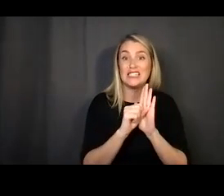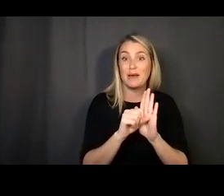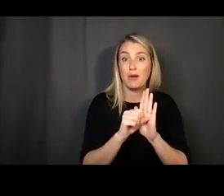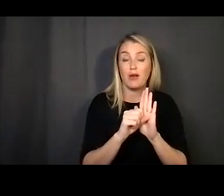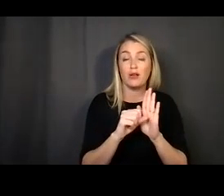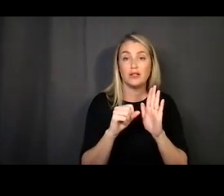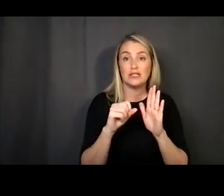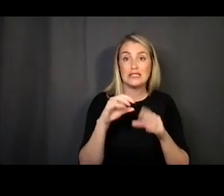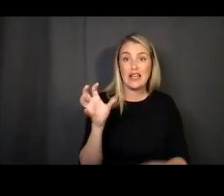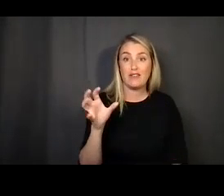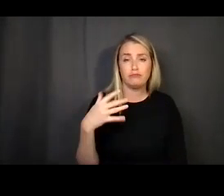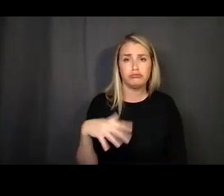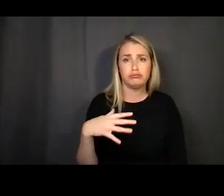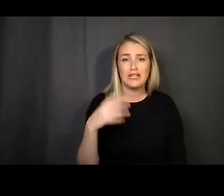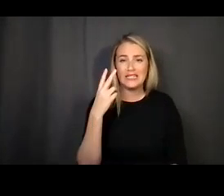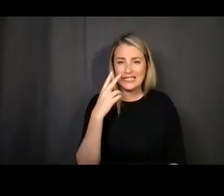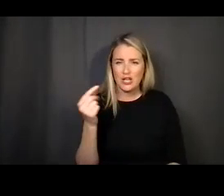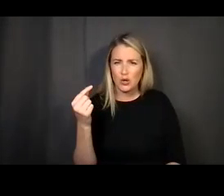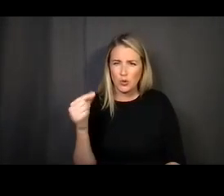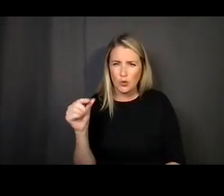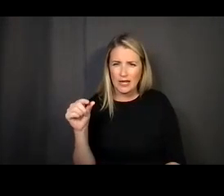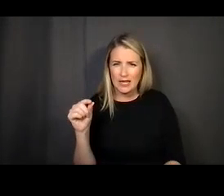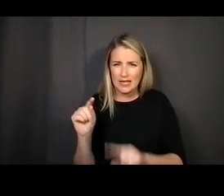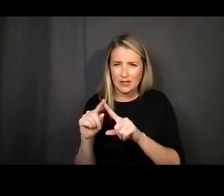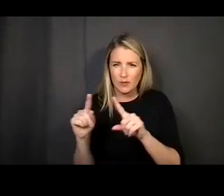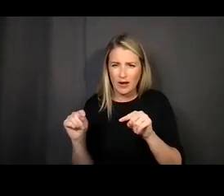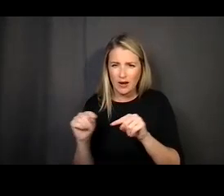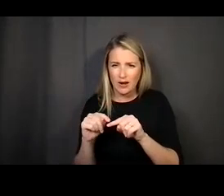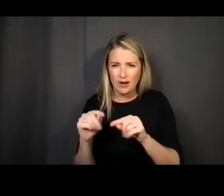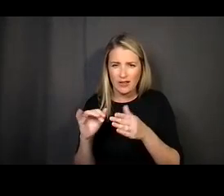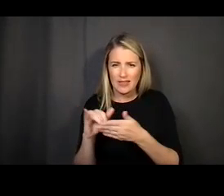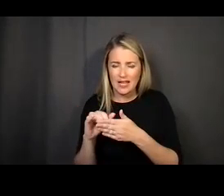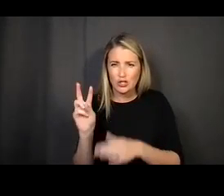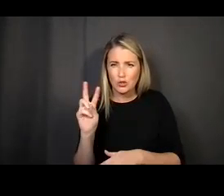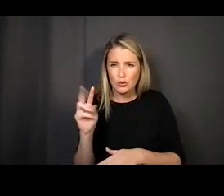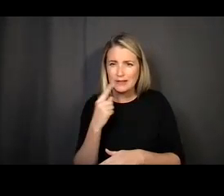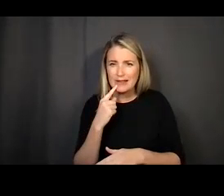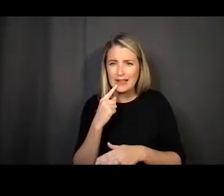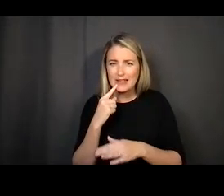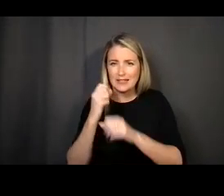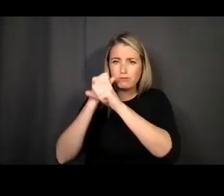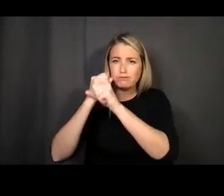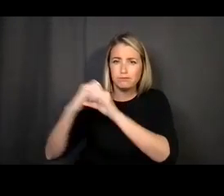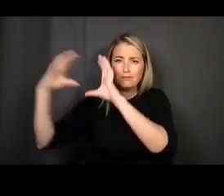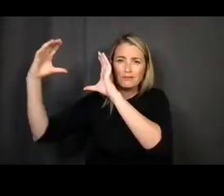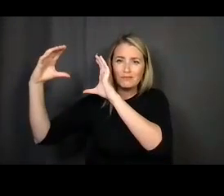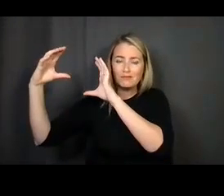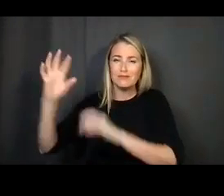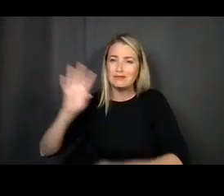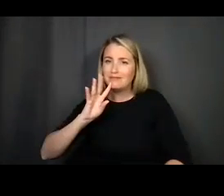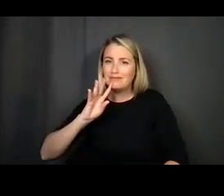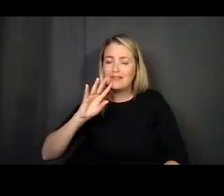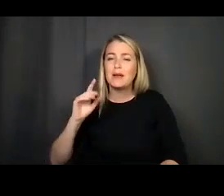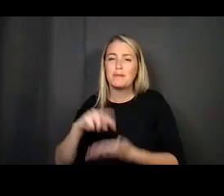of Hay the muchos screen there's a símbolos en green Canvas, little square entonces by the number 2. van a ver un It says cuadro speech verde bubbles, pequeño and that means que that a tiene teacher has left a unas comment.